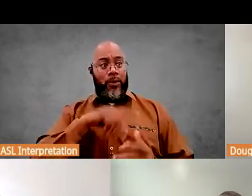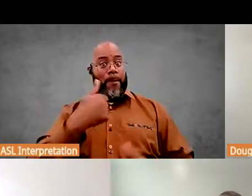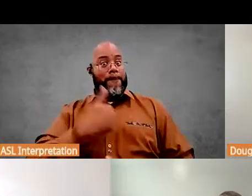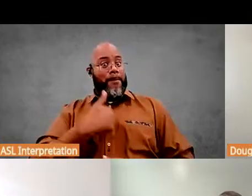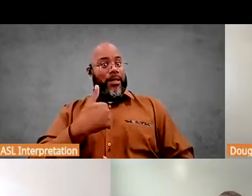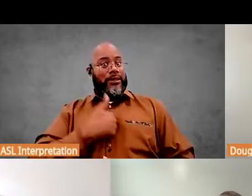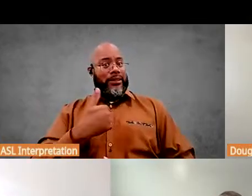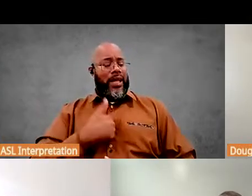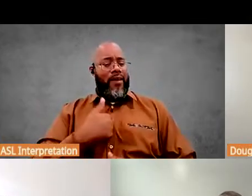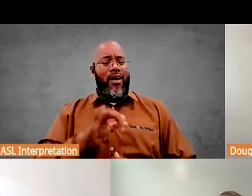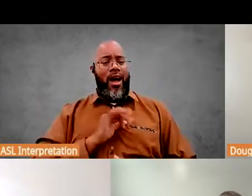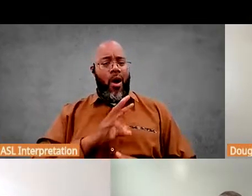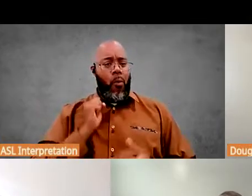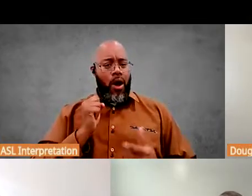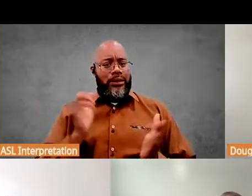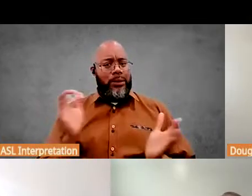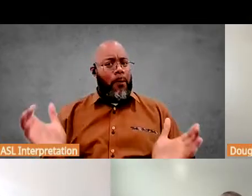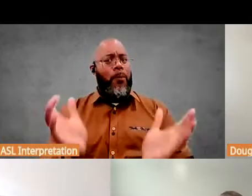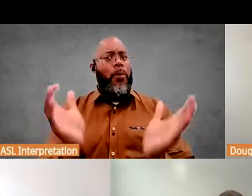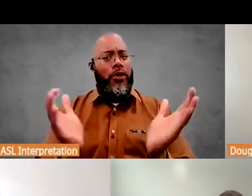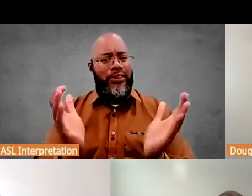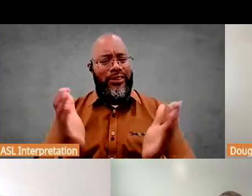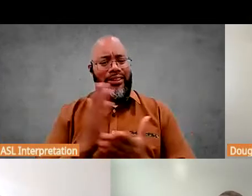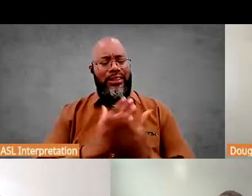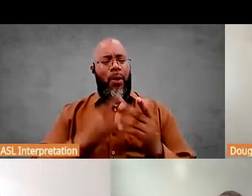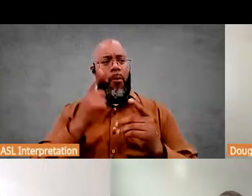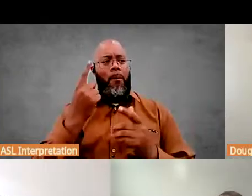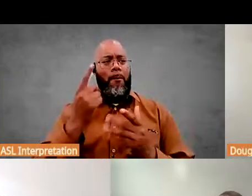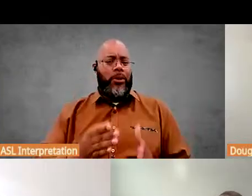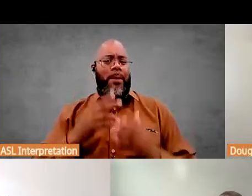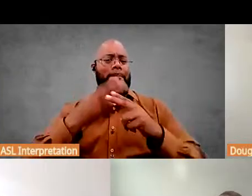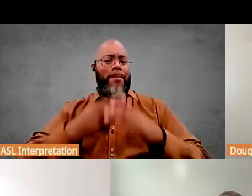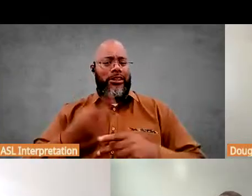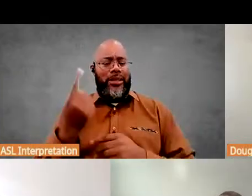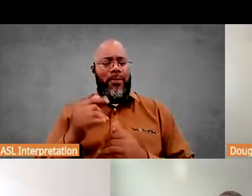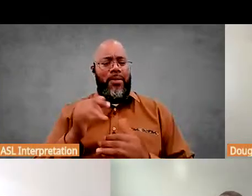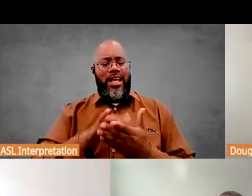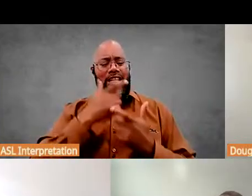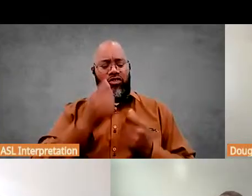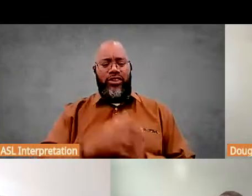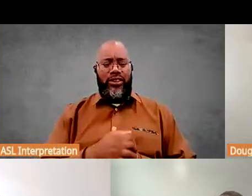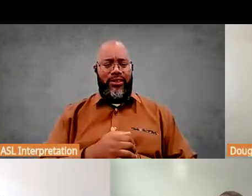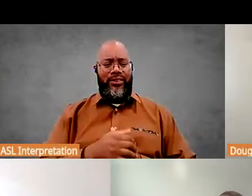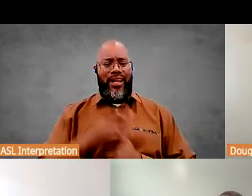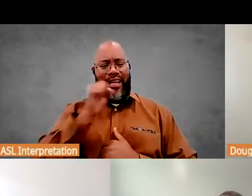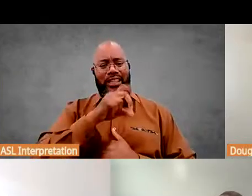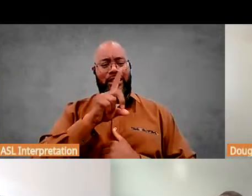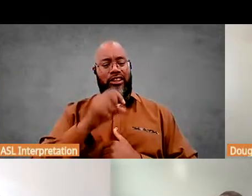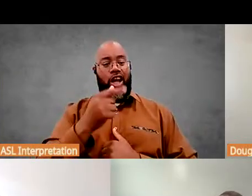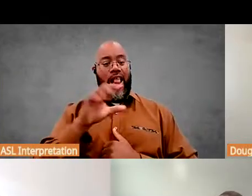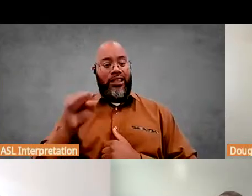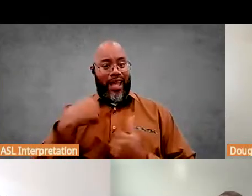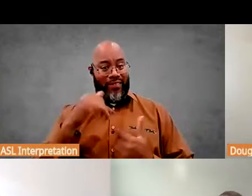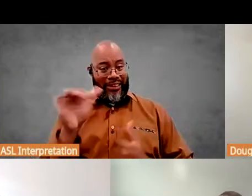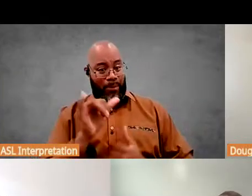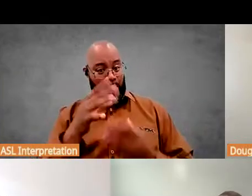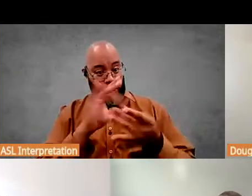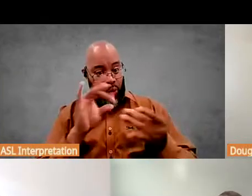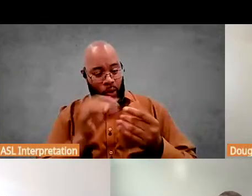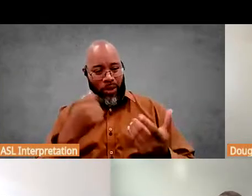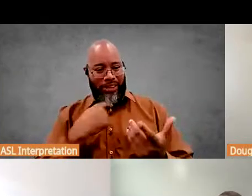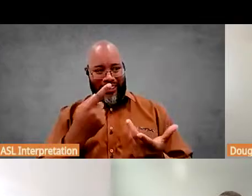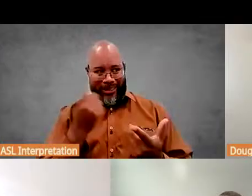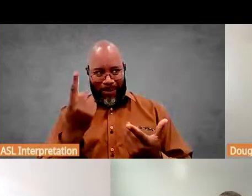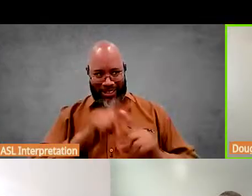I was pushed and someone mentioned something. So that's Yeah. interesting here. I guess, Douglas, do you have a similar story or are you going to tell us